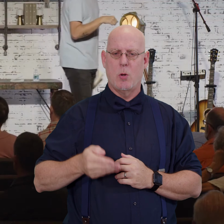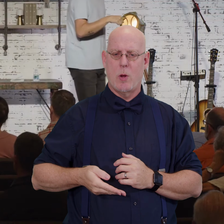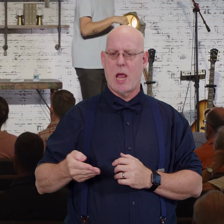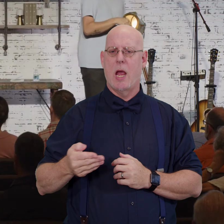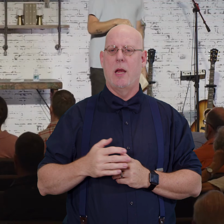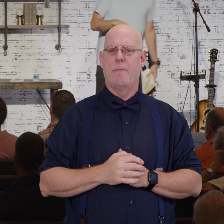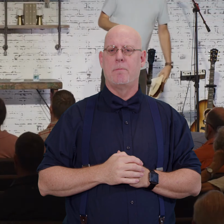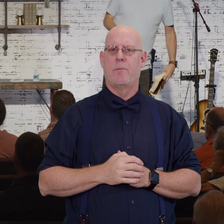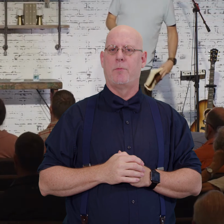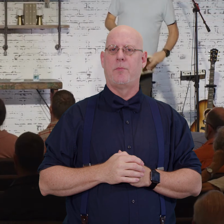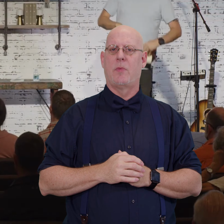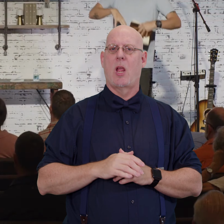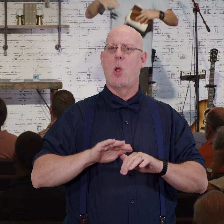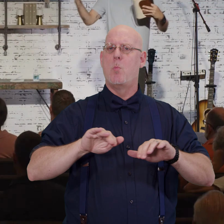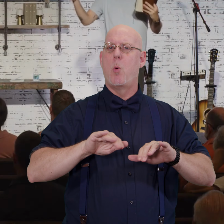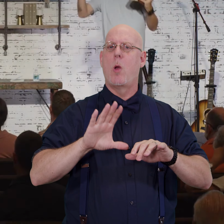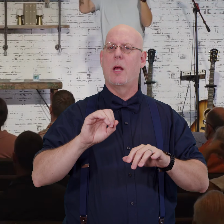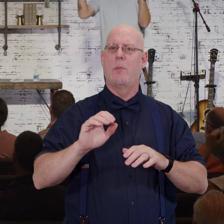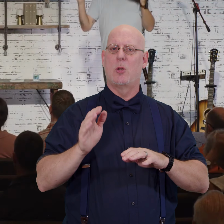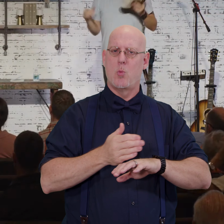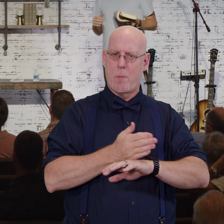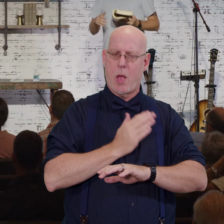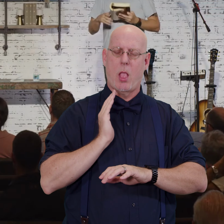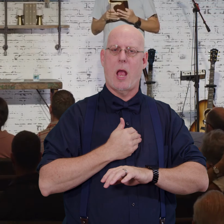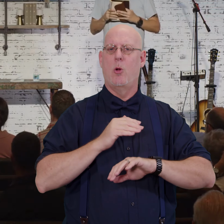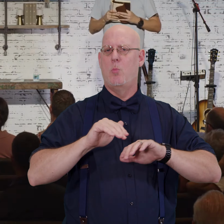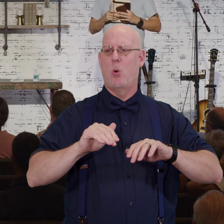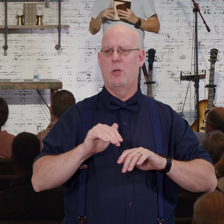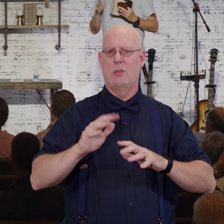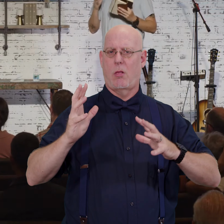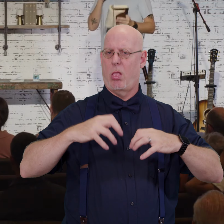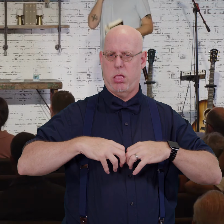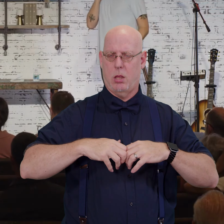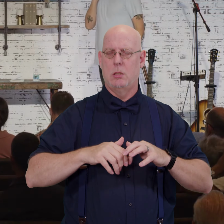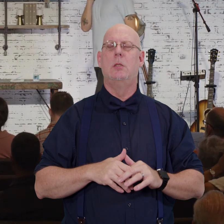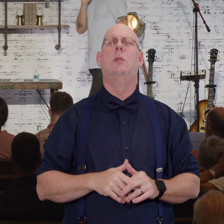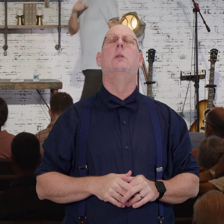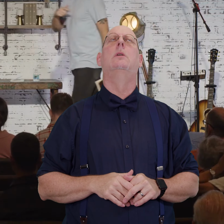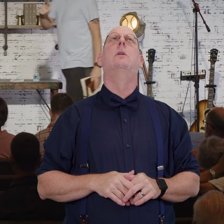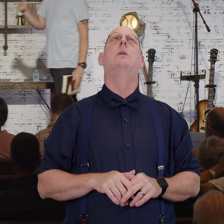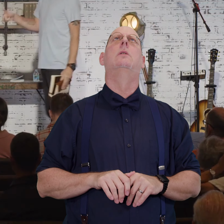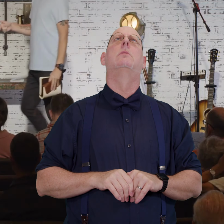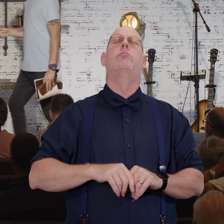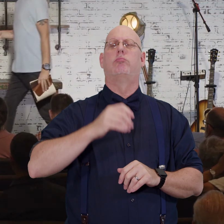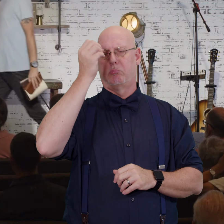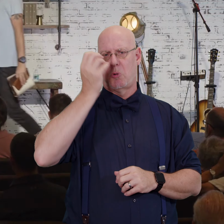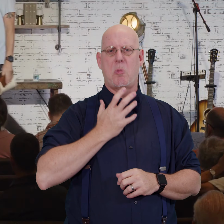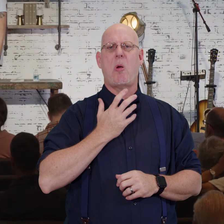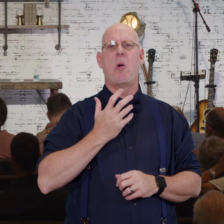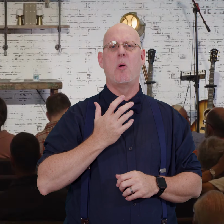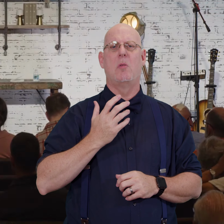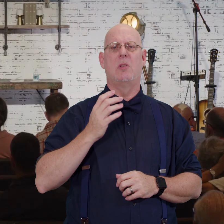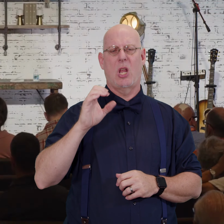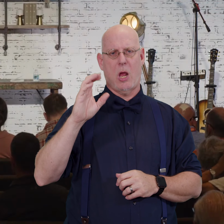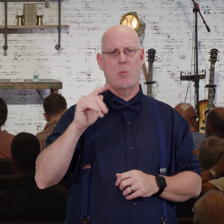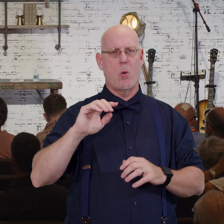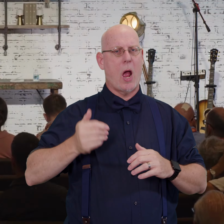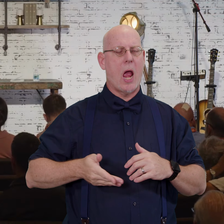hired a pool company to remodel our entire pool. It was just in disrepair. And they told us we'd be swimming by